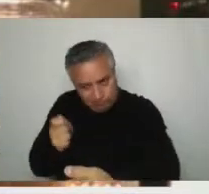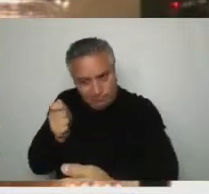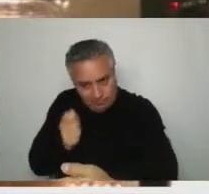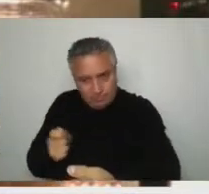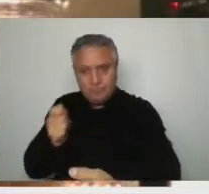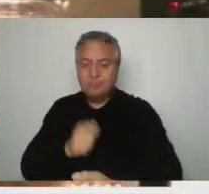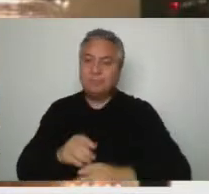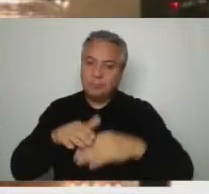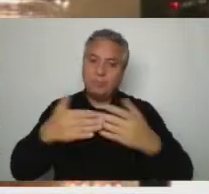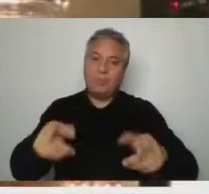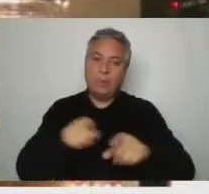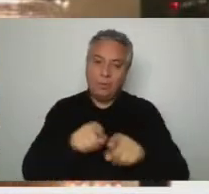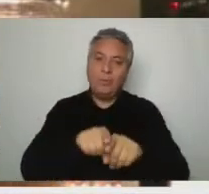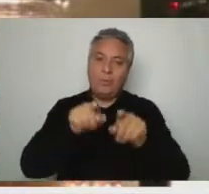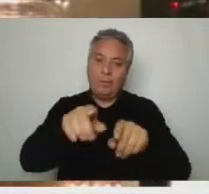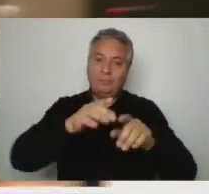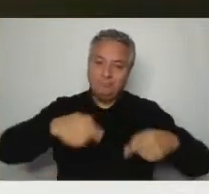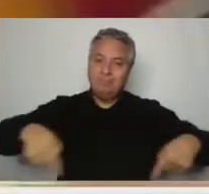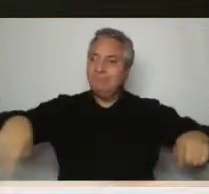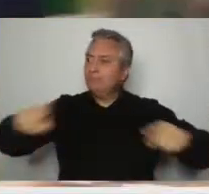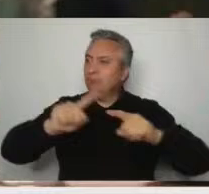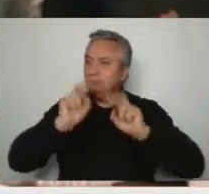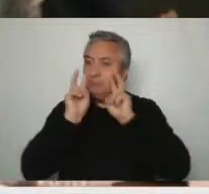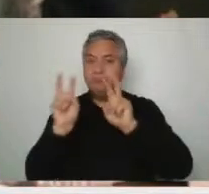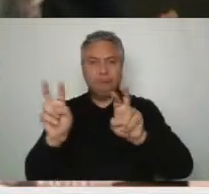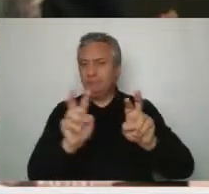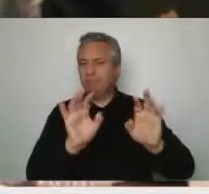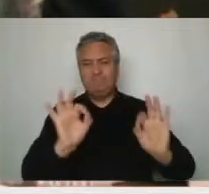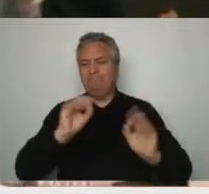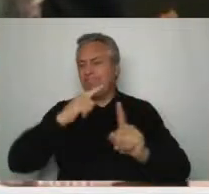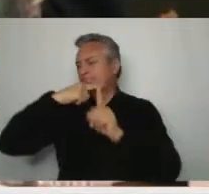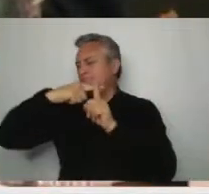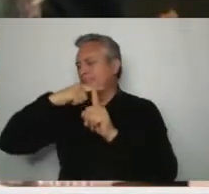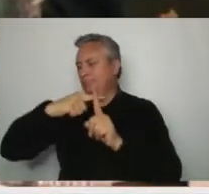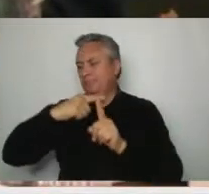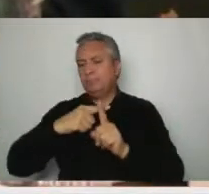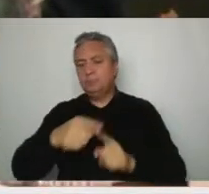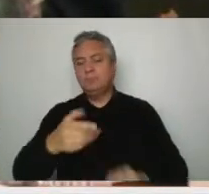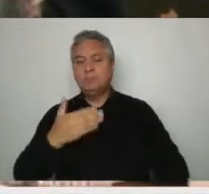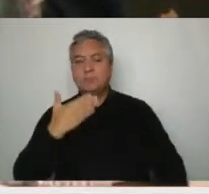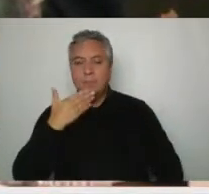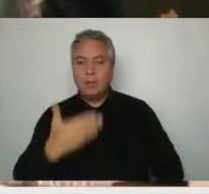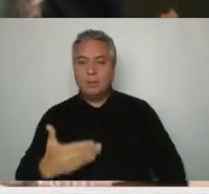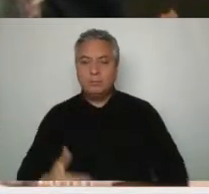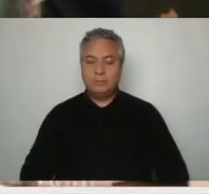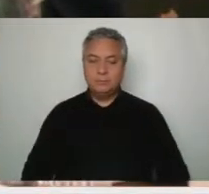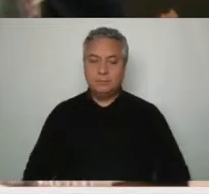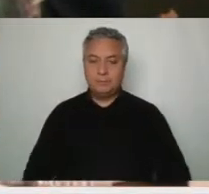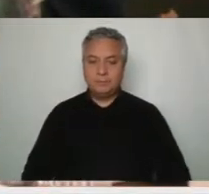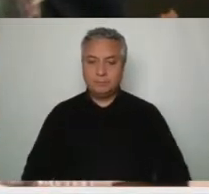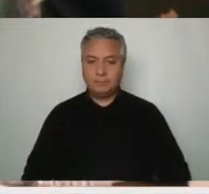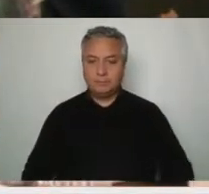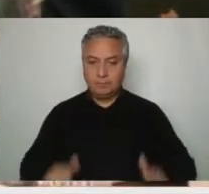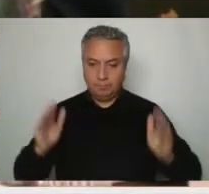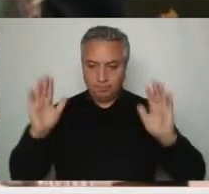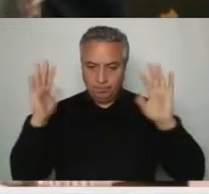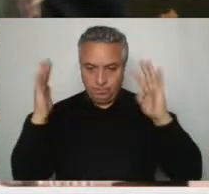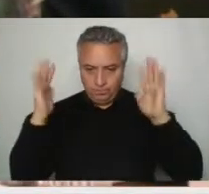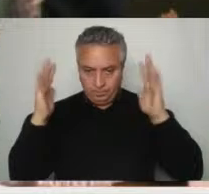you. Again, thank you for the invitation and for organizing